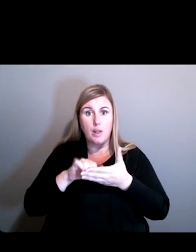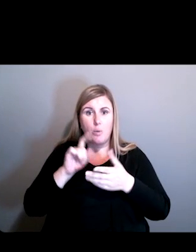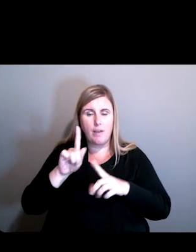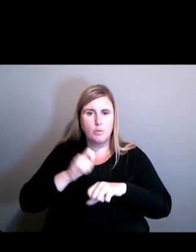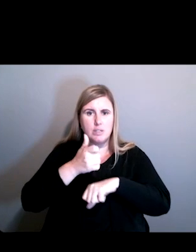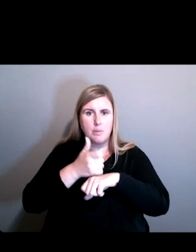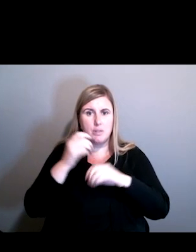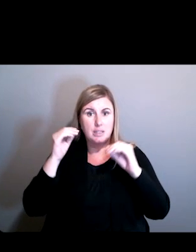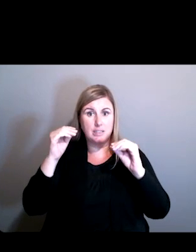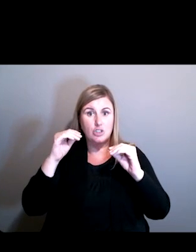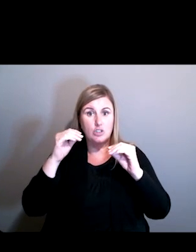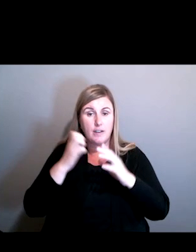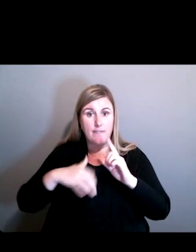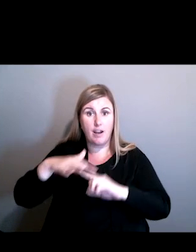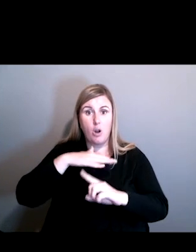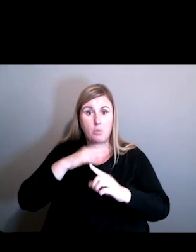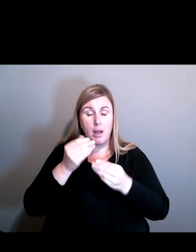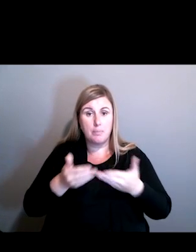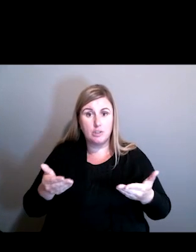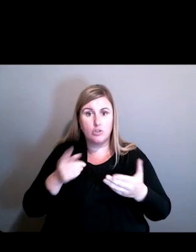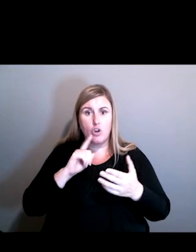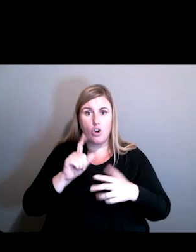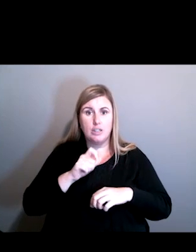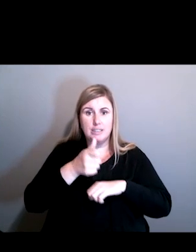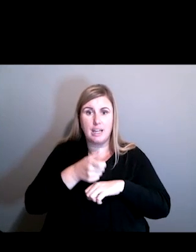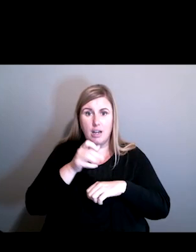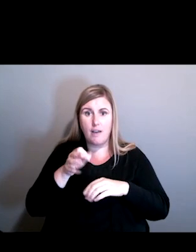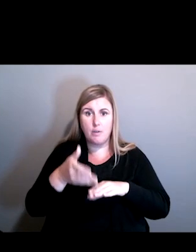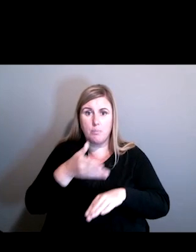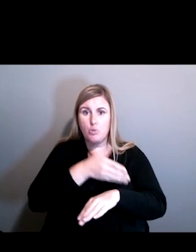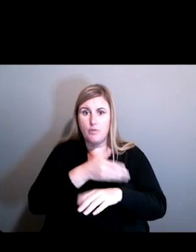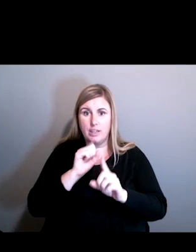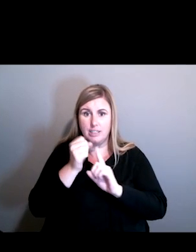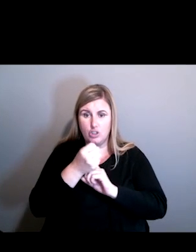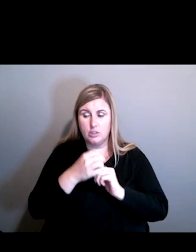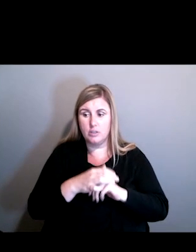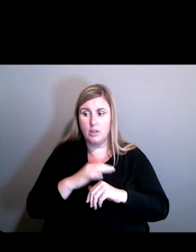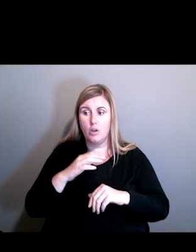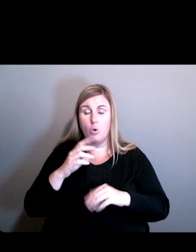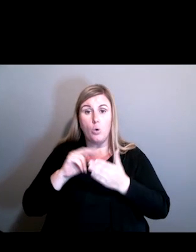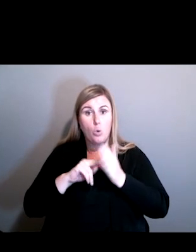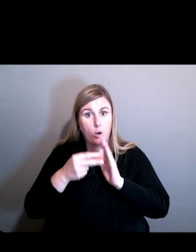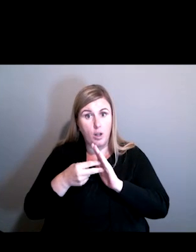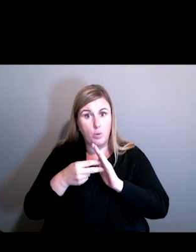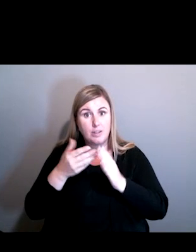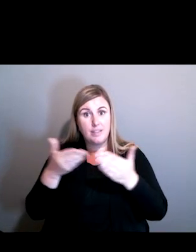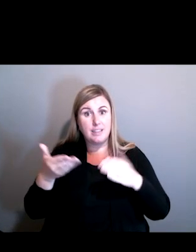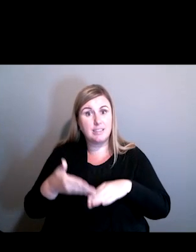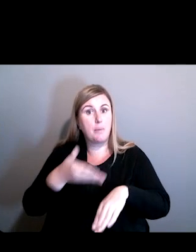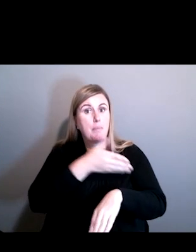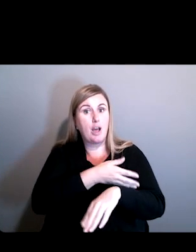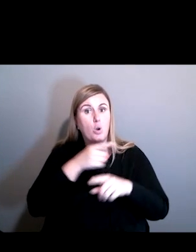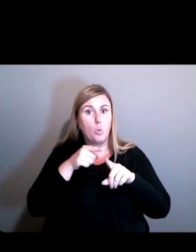to establish that the teaching environment and materials are a set of improving conditions. Or in other words, things get